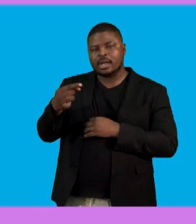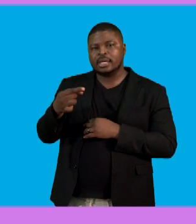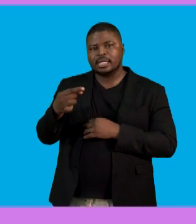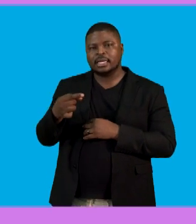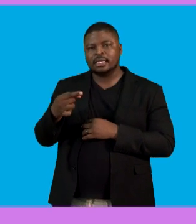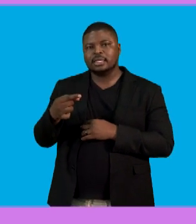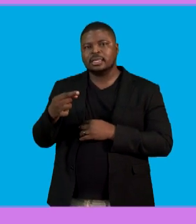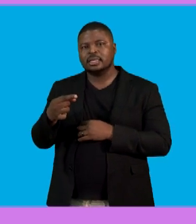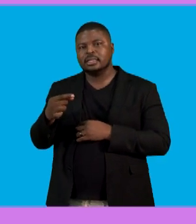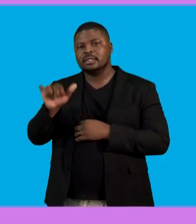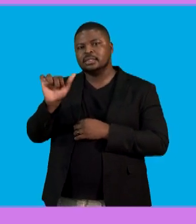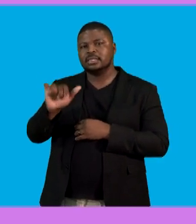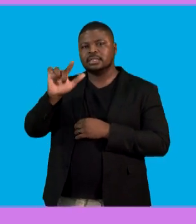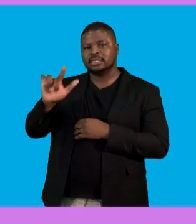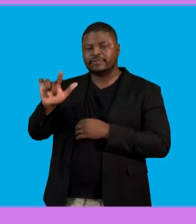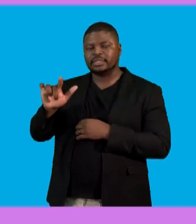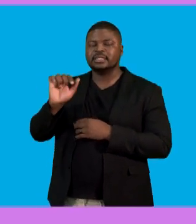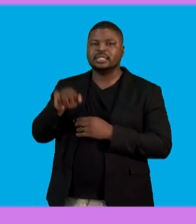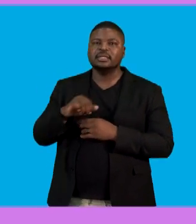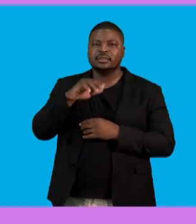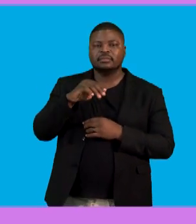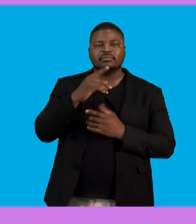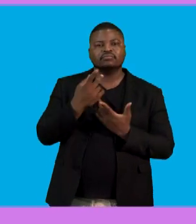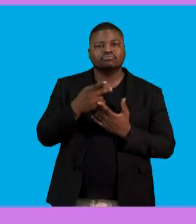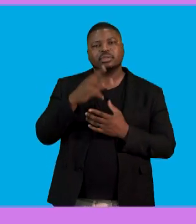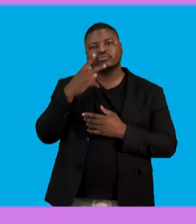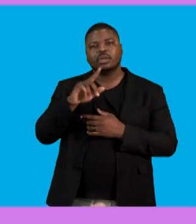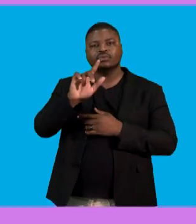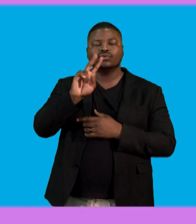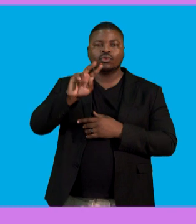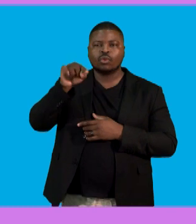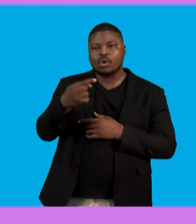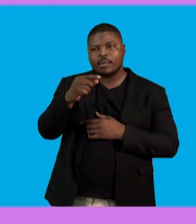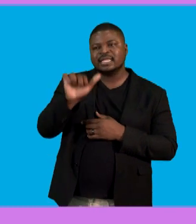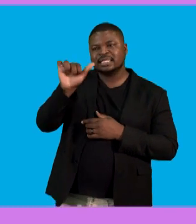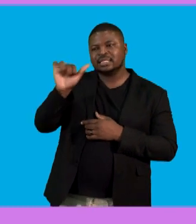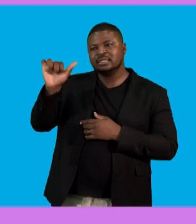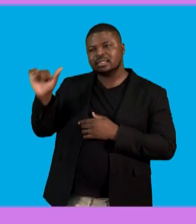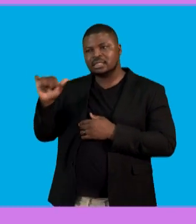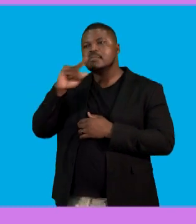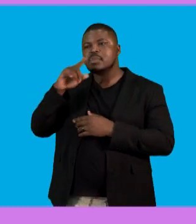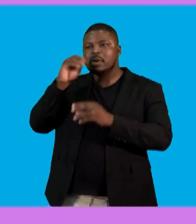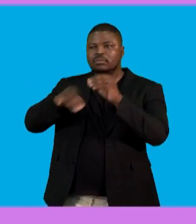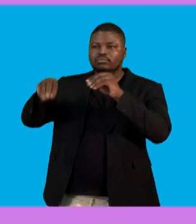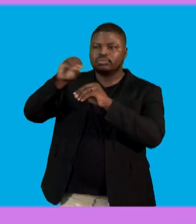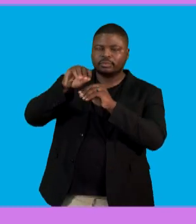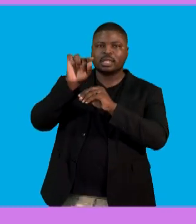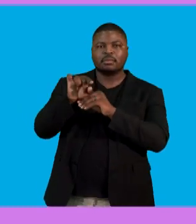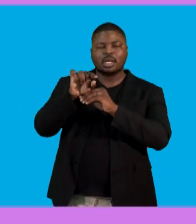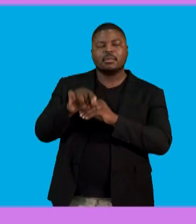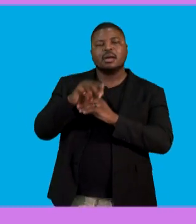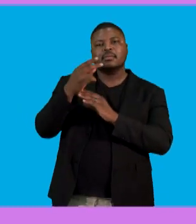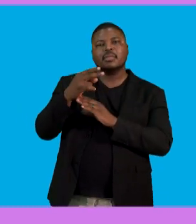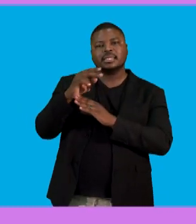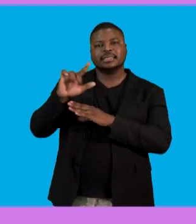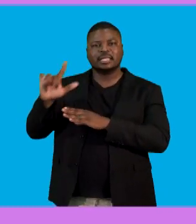26.67. So there's a lot of sixes after the comma, so you round it off. You can round it off to 2 decimal points, but actually at the end of the day, because it's a number of tiles,